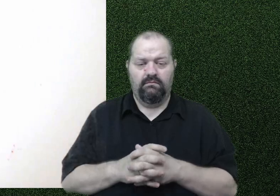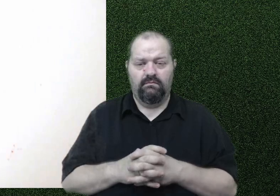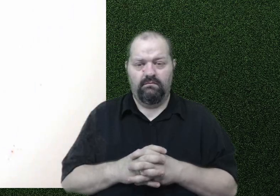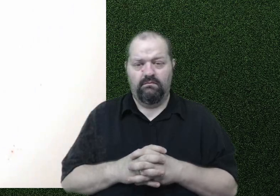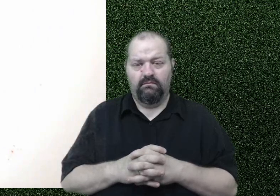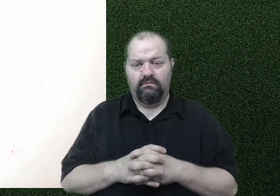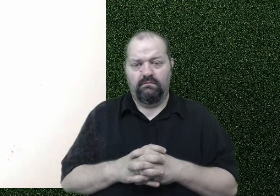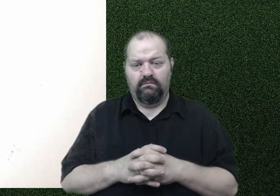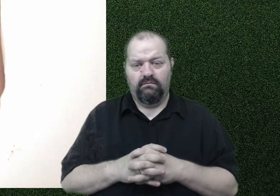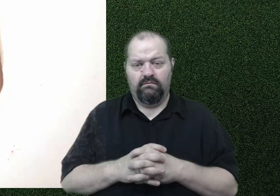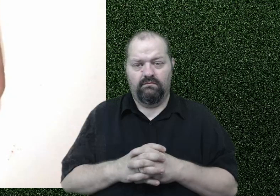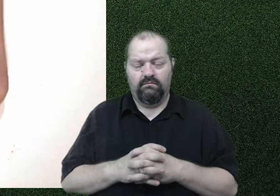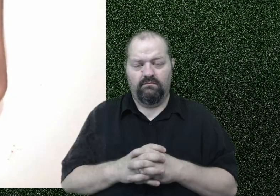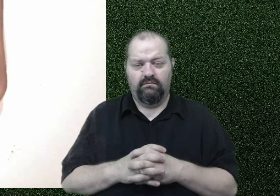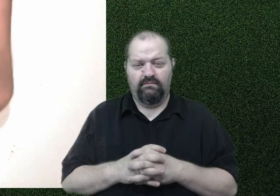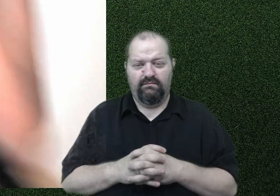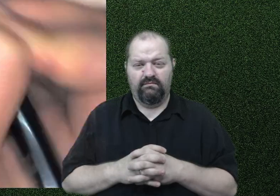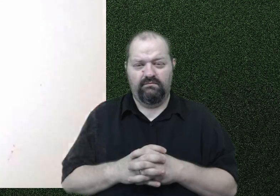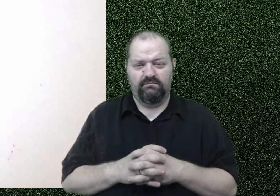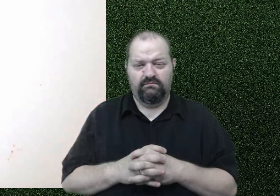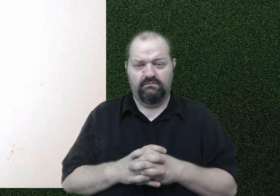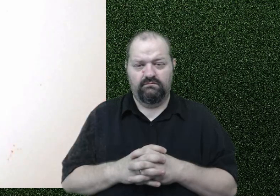the two vectors